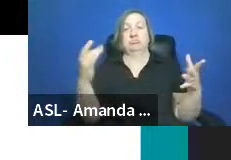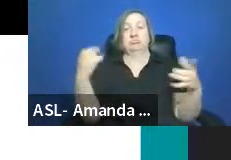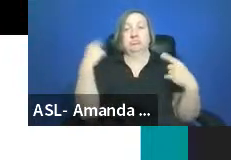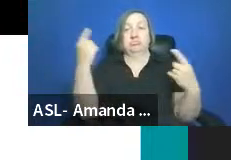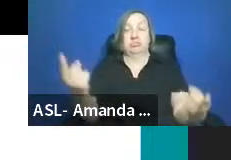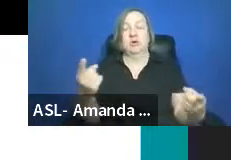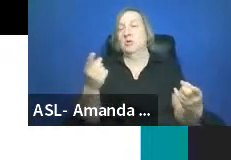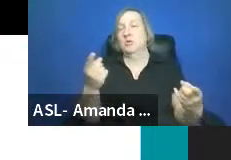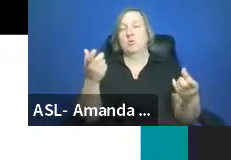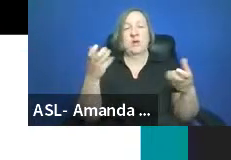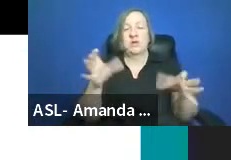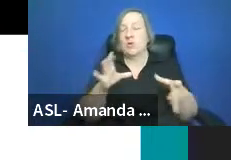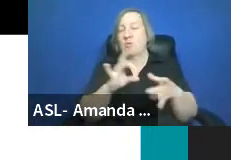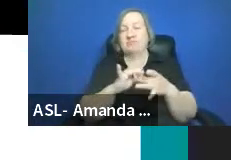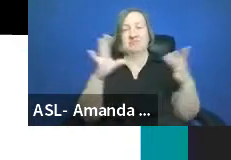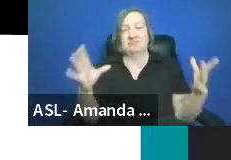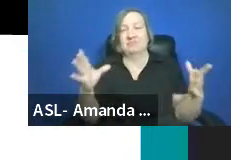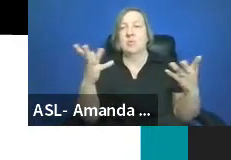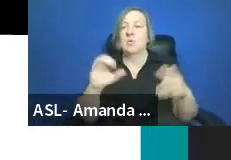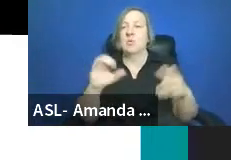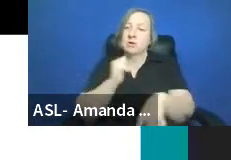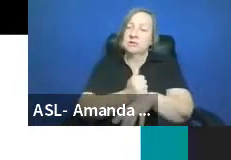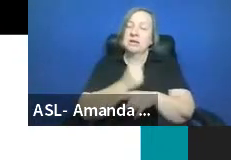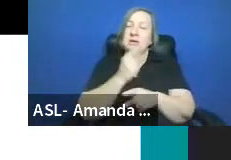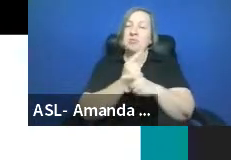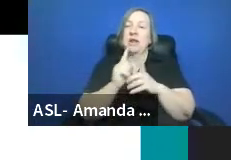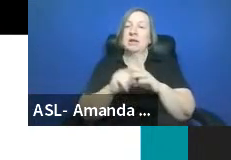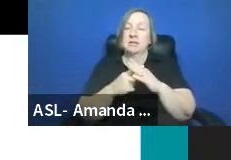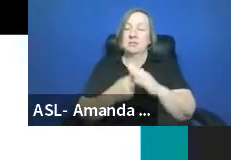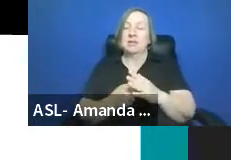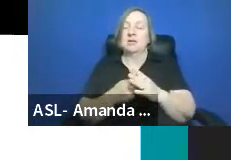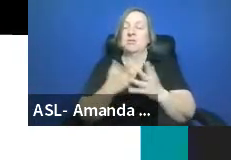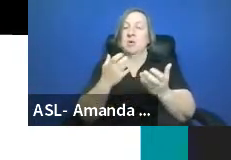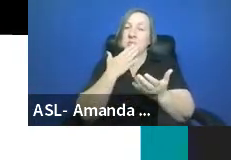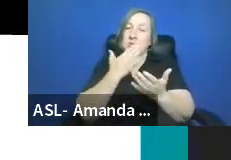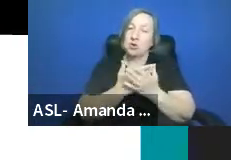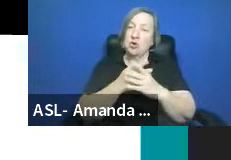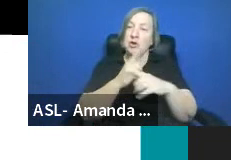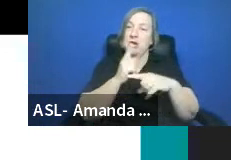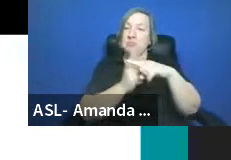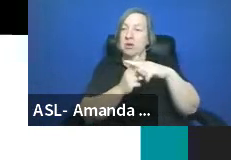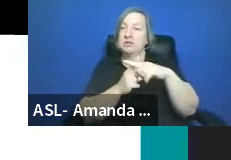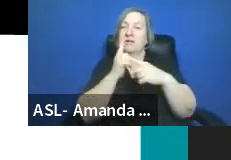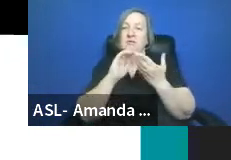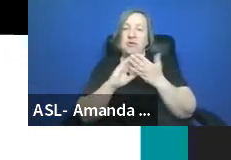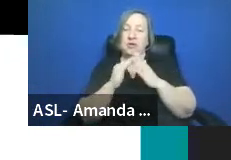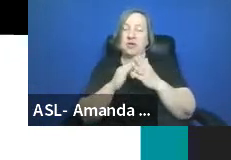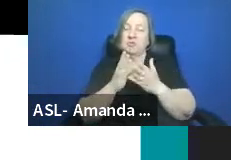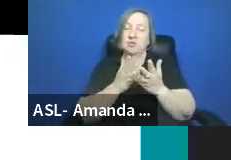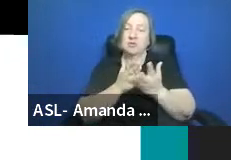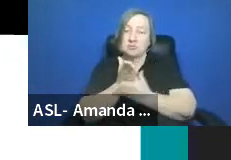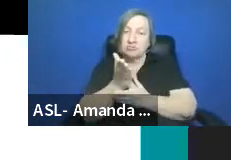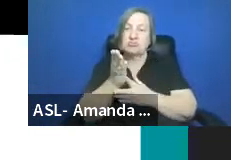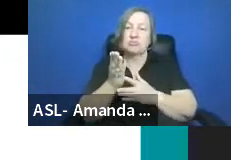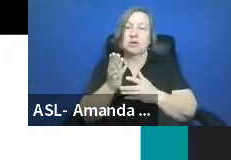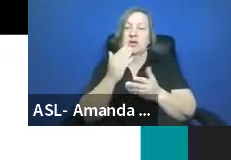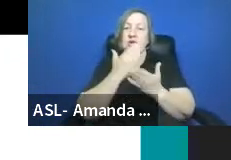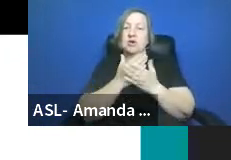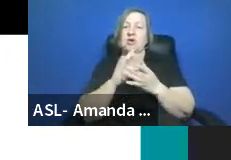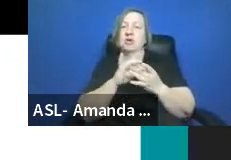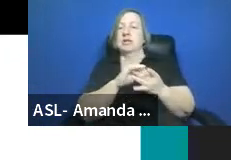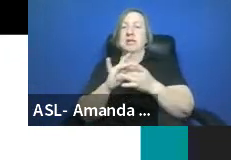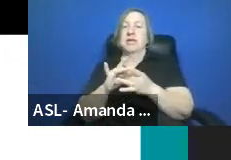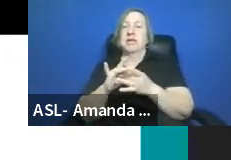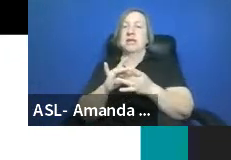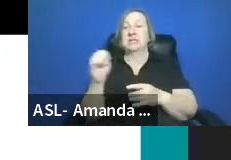want to set it up right at the beginning, that it is good and positive for the communities that it goes through, that there is good connection